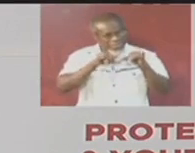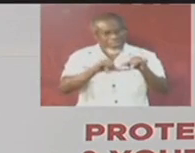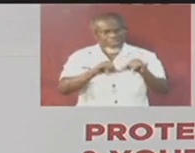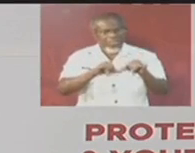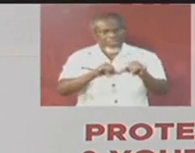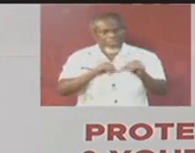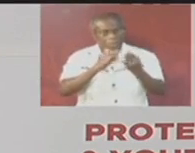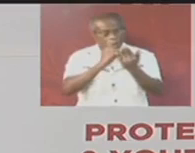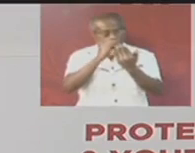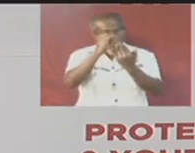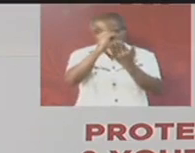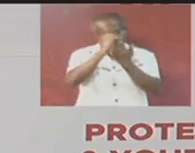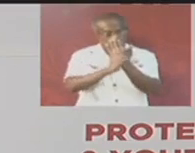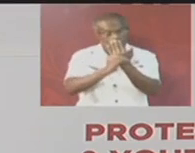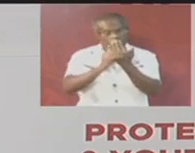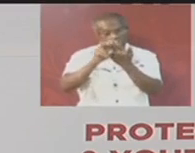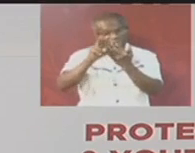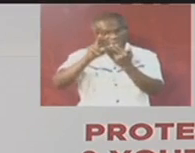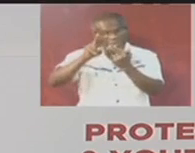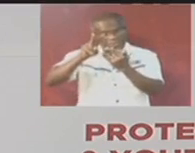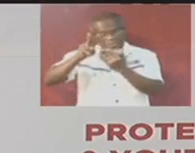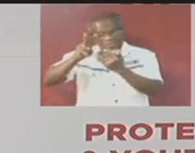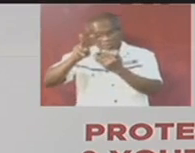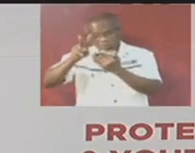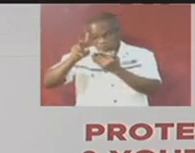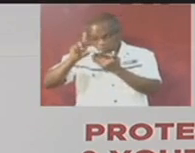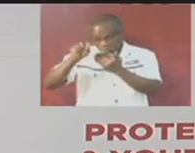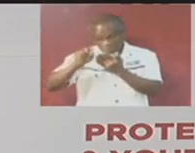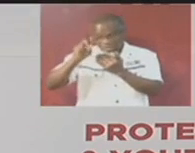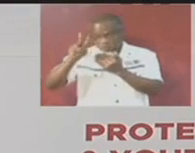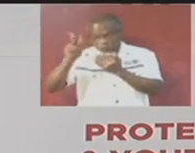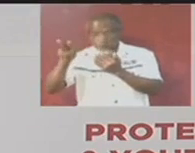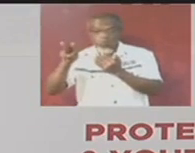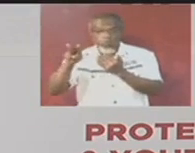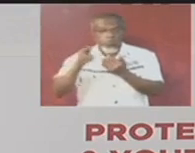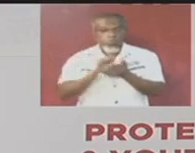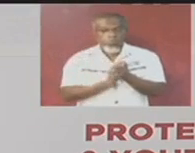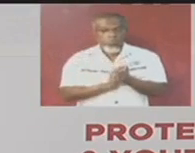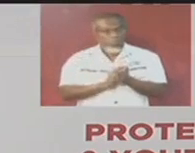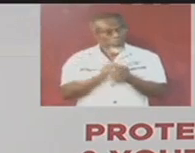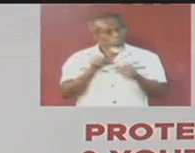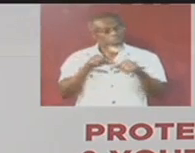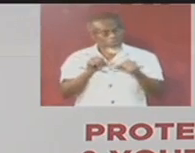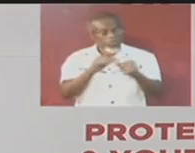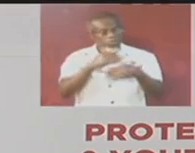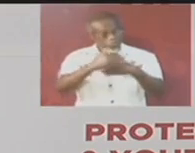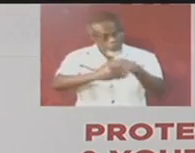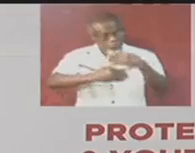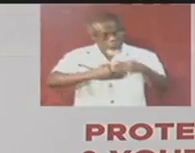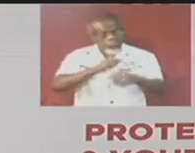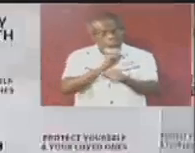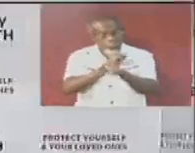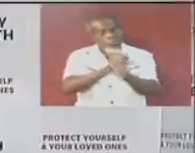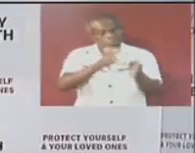So nothing has changed, and everything is working according to plan so far. Okay? Thank you very